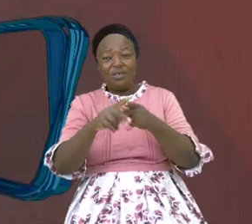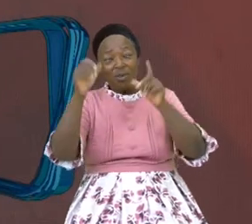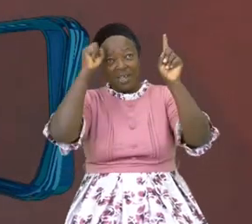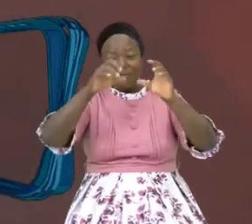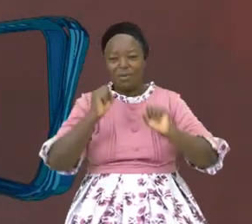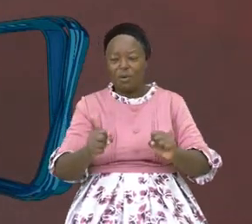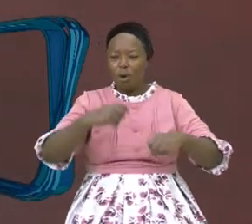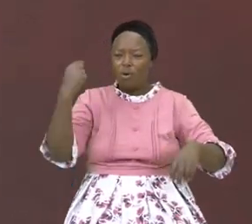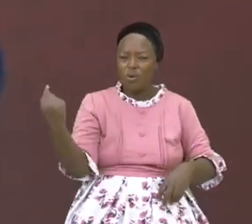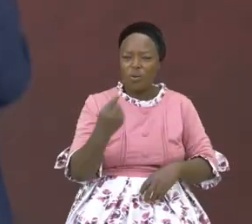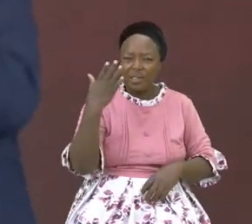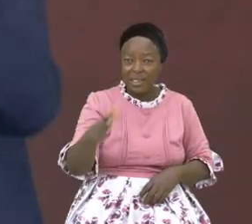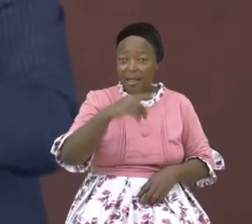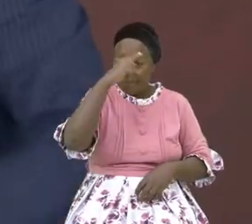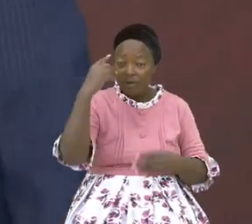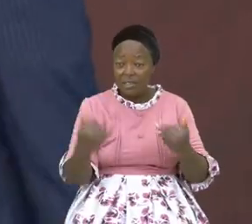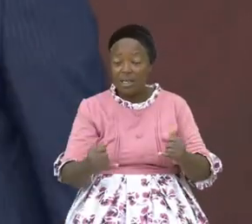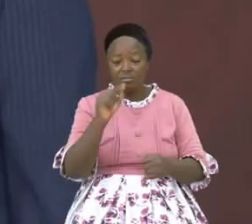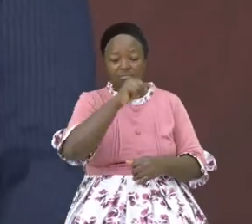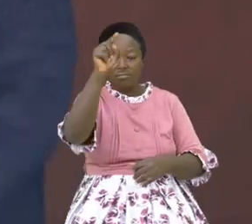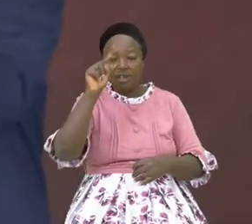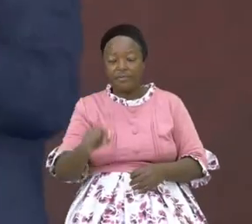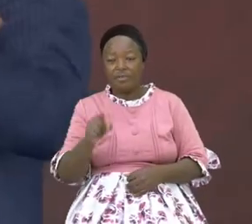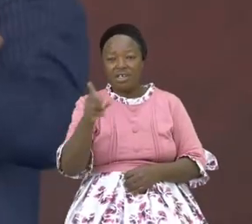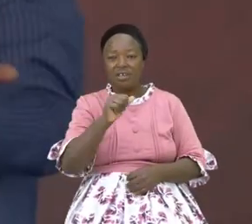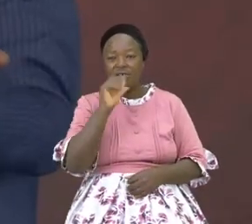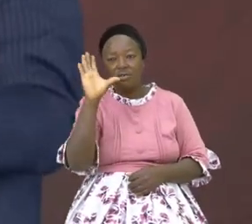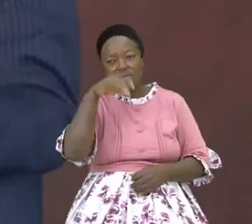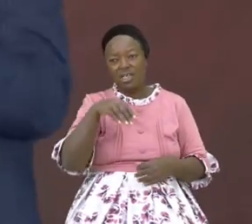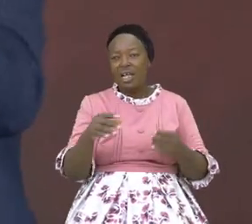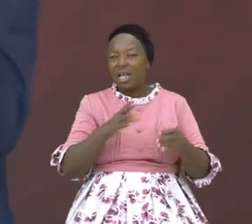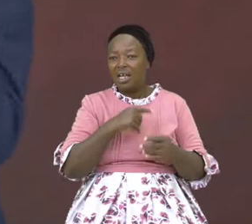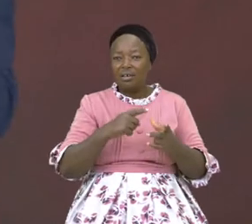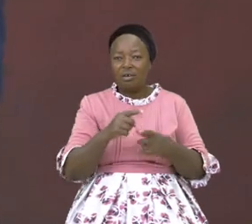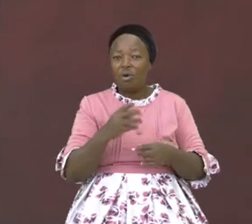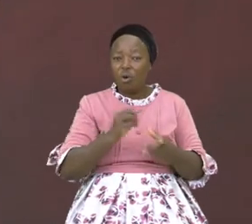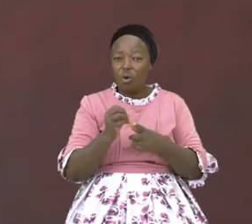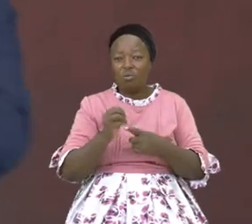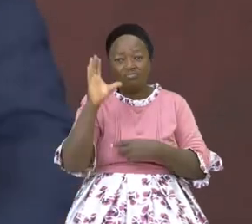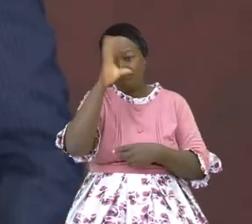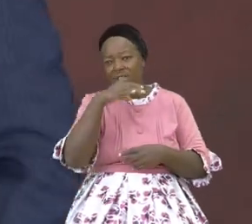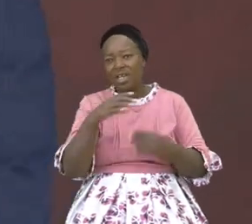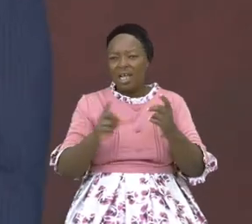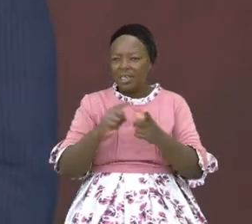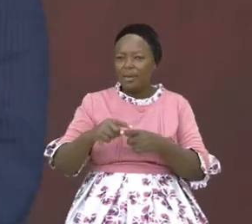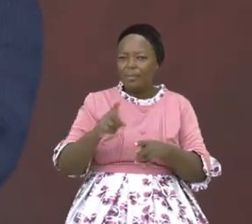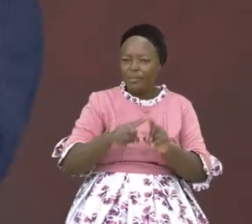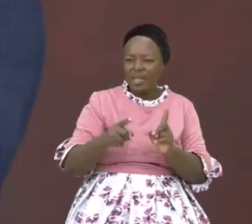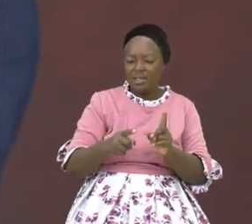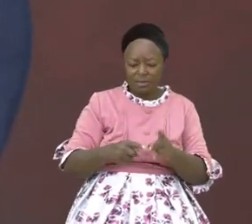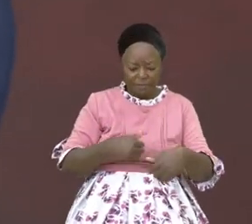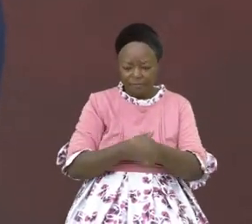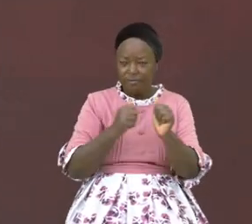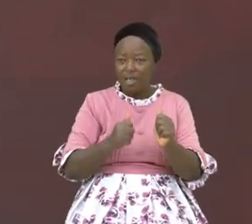there, because now, therefore, ye are no more strangers and foreigners, but fellow citizens of